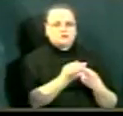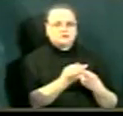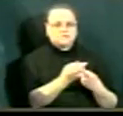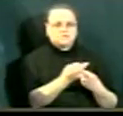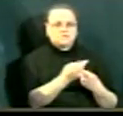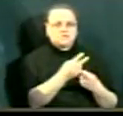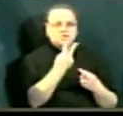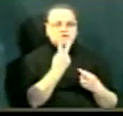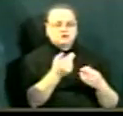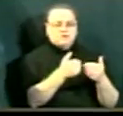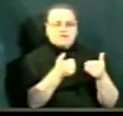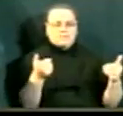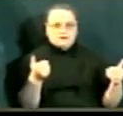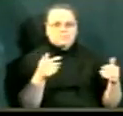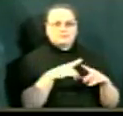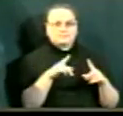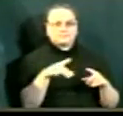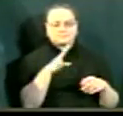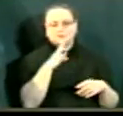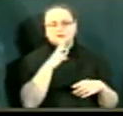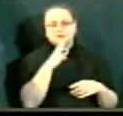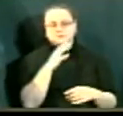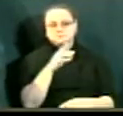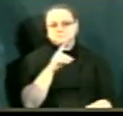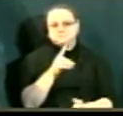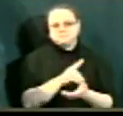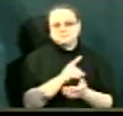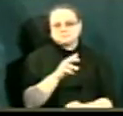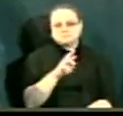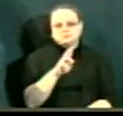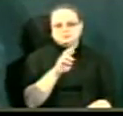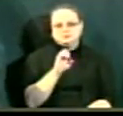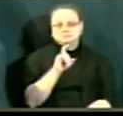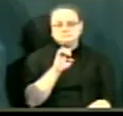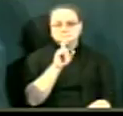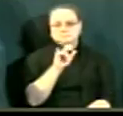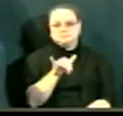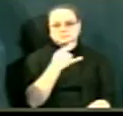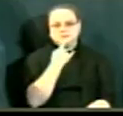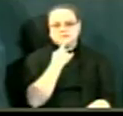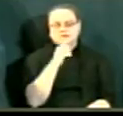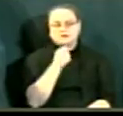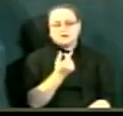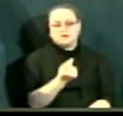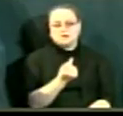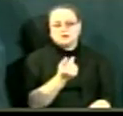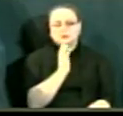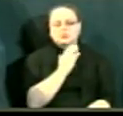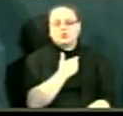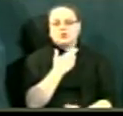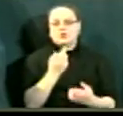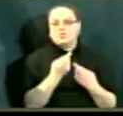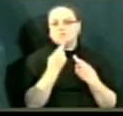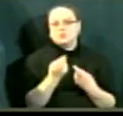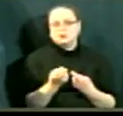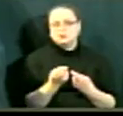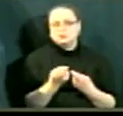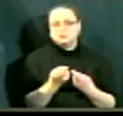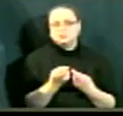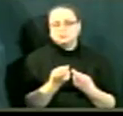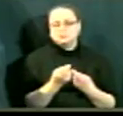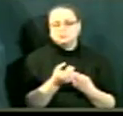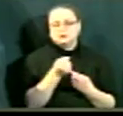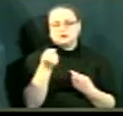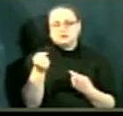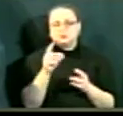It's two separate things. But what Dr. Riswick has said they could do, which would send us, our resolution just puts